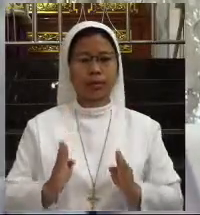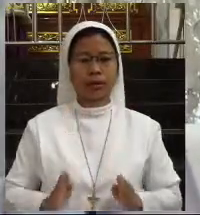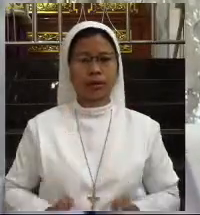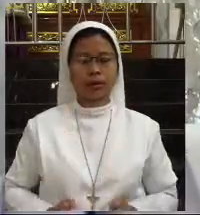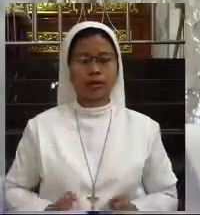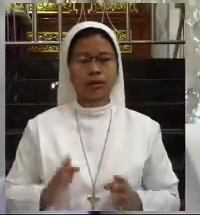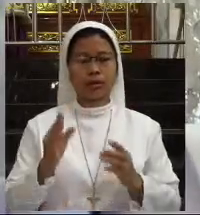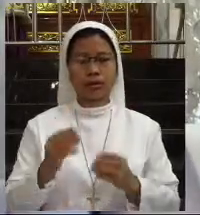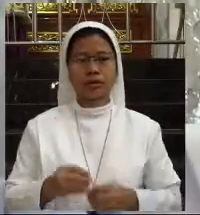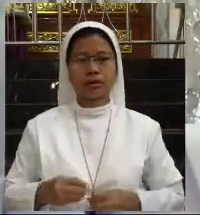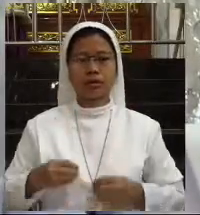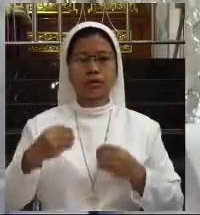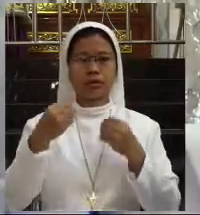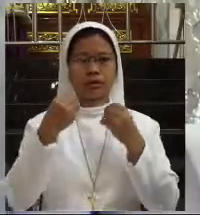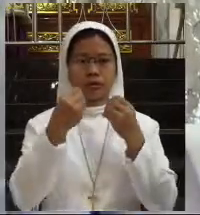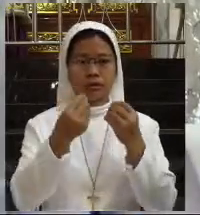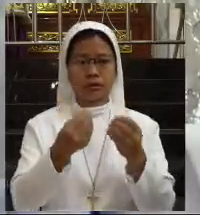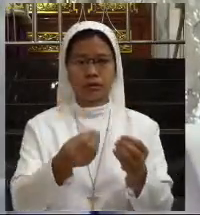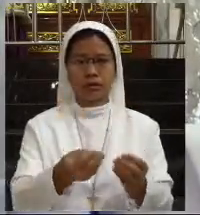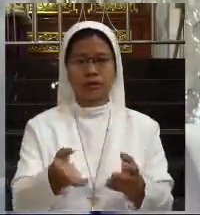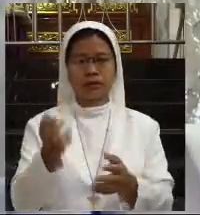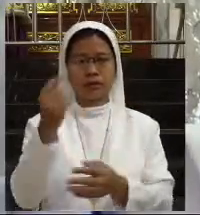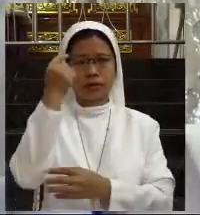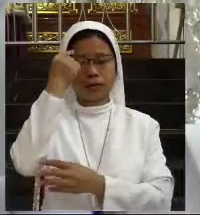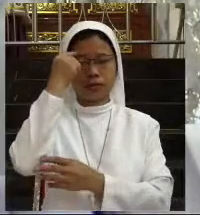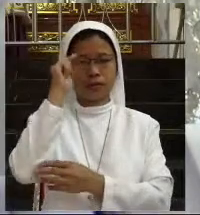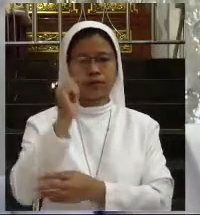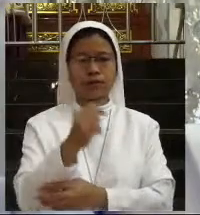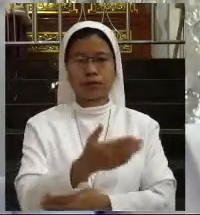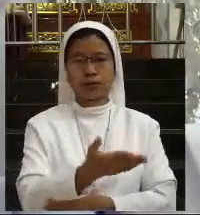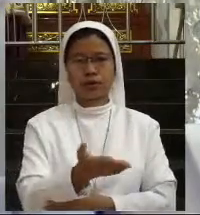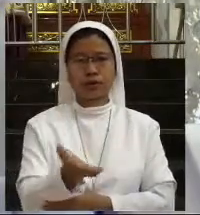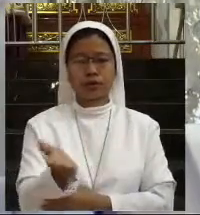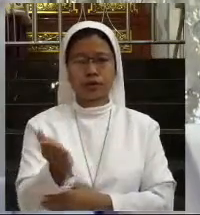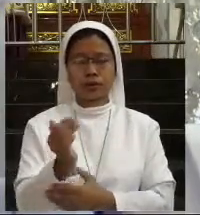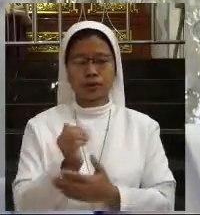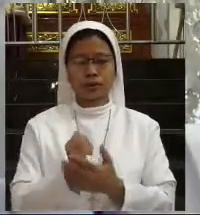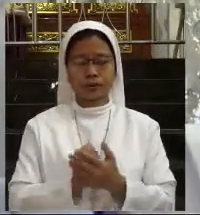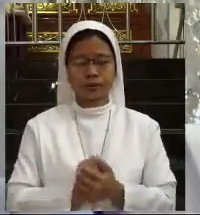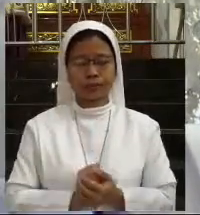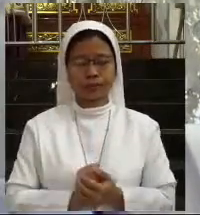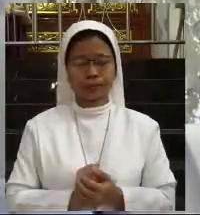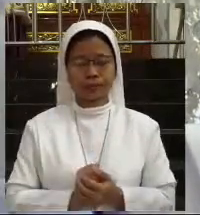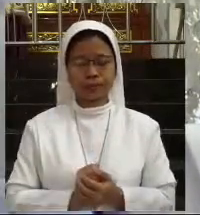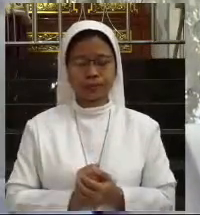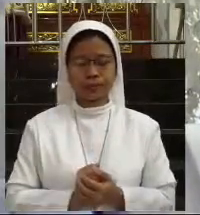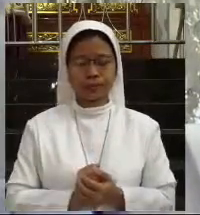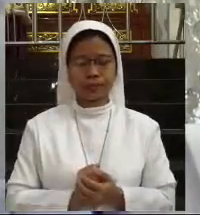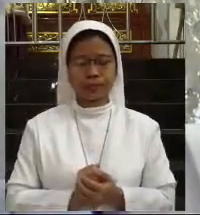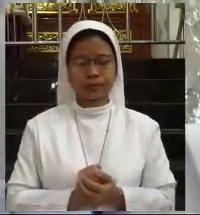is my body, which will be given up for you."